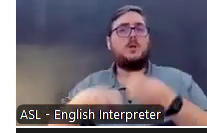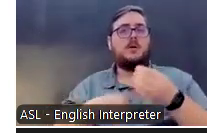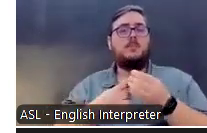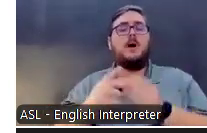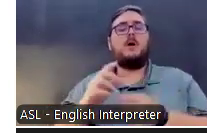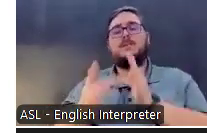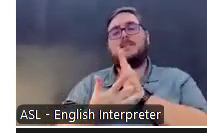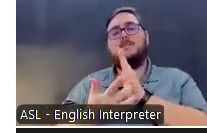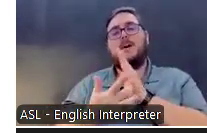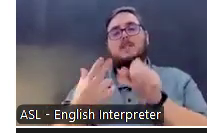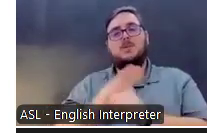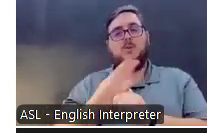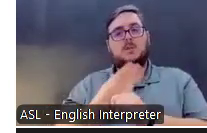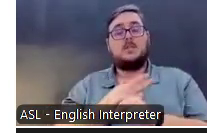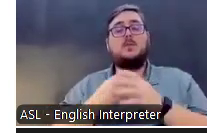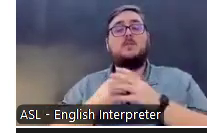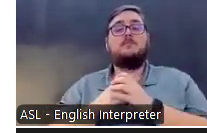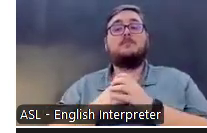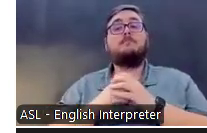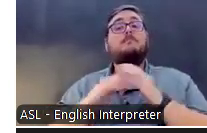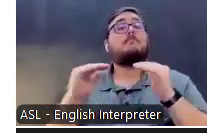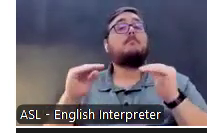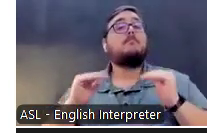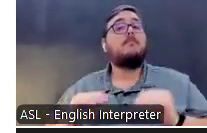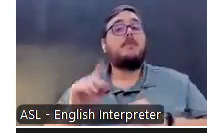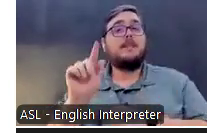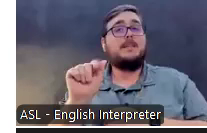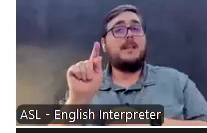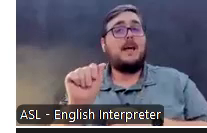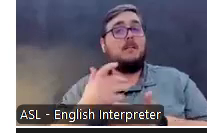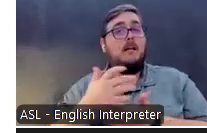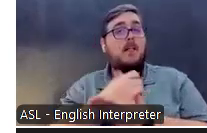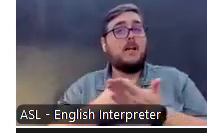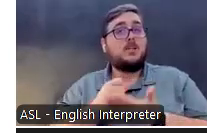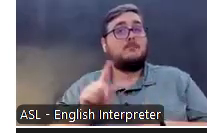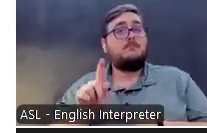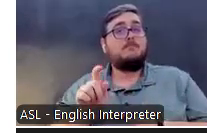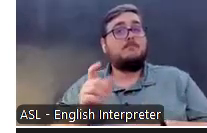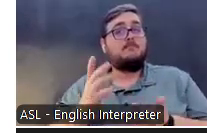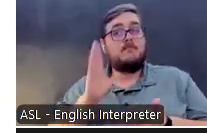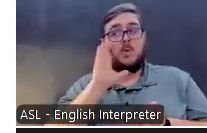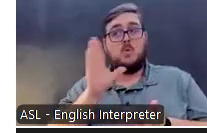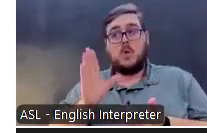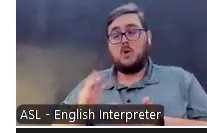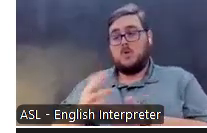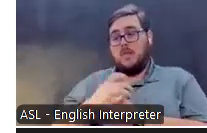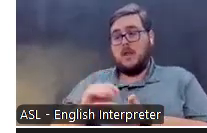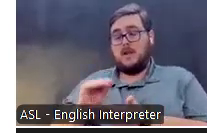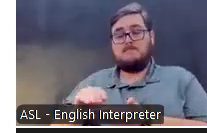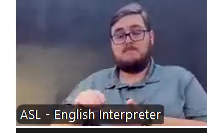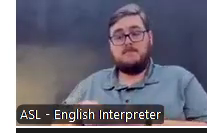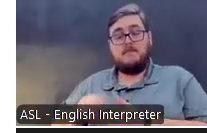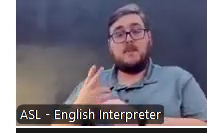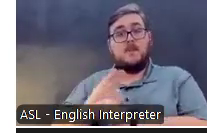Is there going to be any data collection? Is data going to be needed? Data is a really important part of the